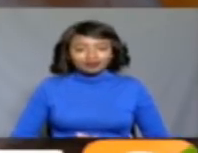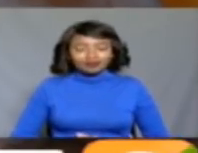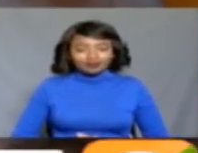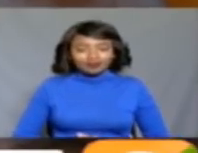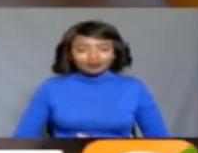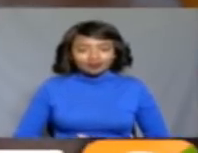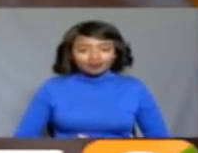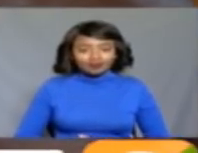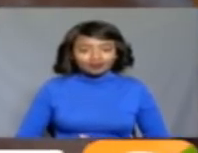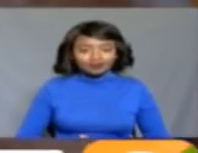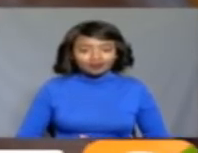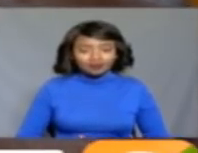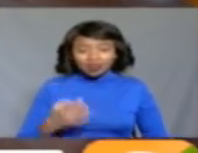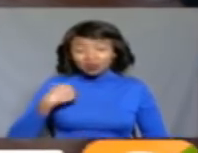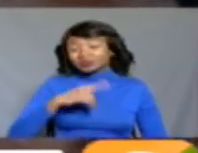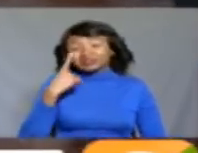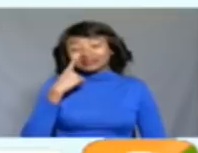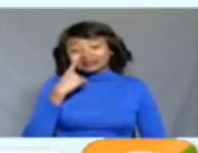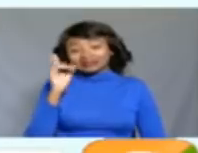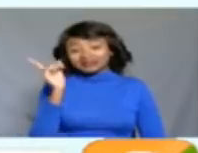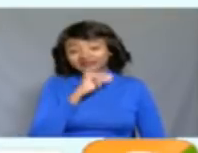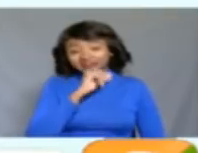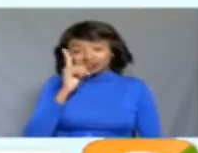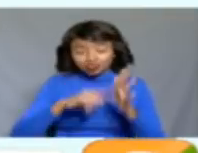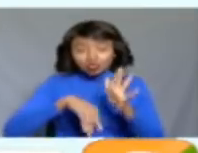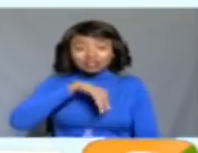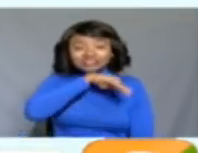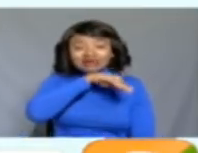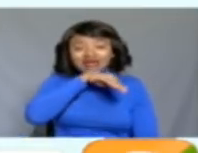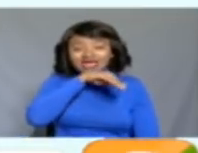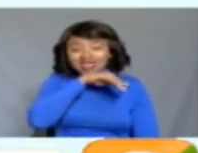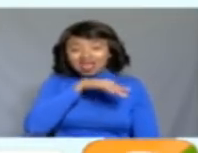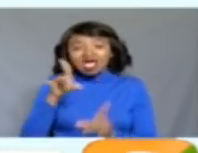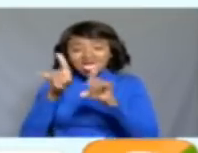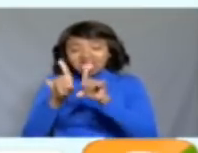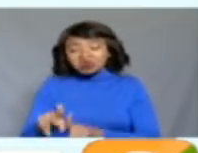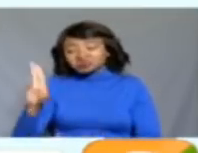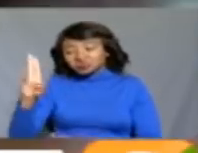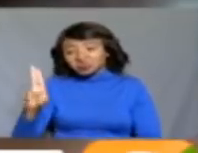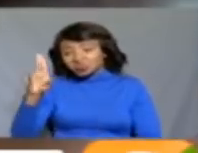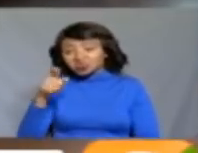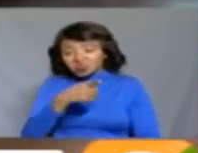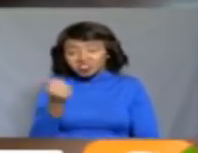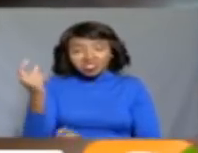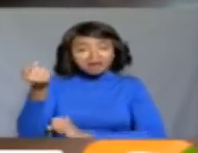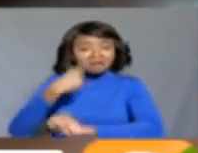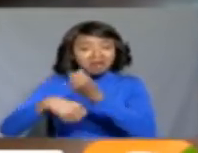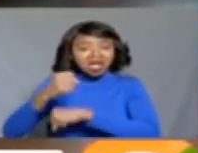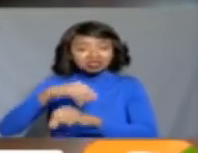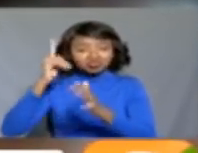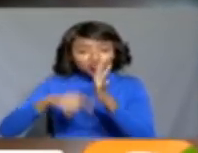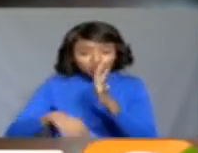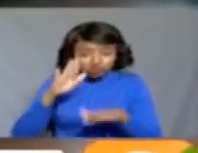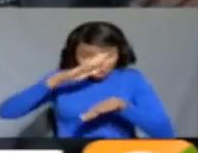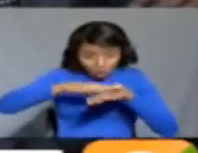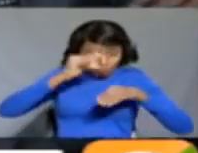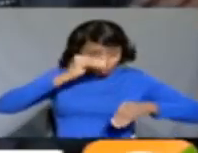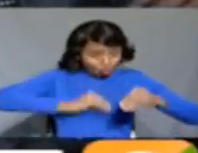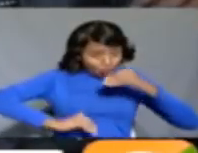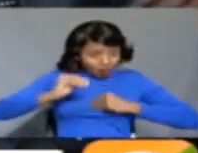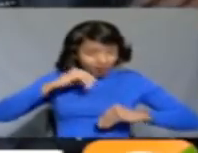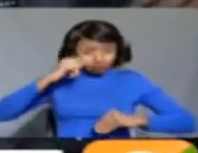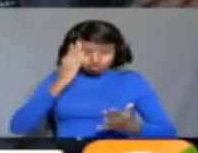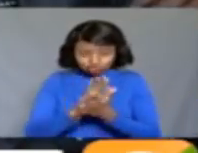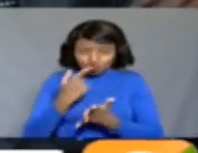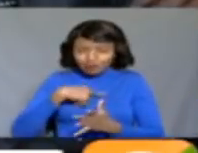Having seen what Raila Amolo Odinga, our party leader, and Uhuru Kenyatta are doing in matters corruption, I am convinced